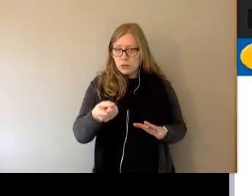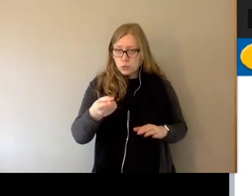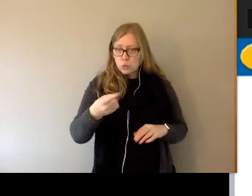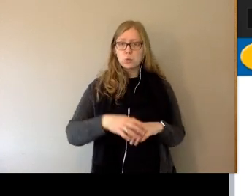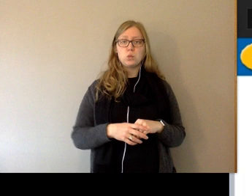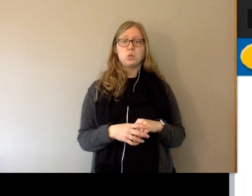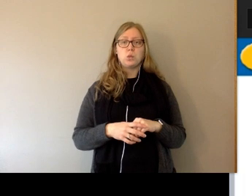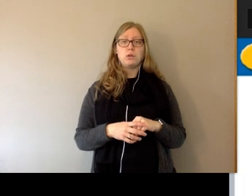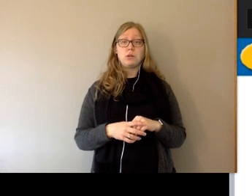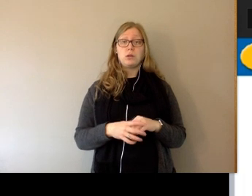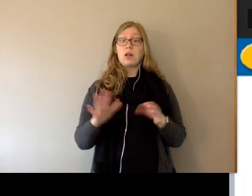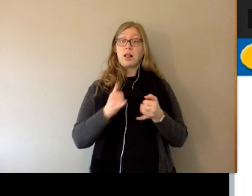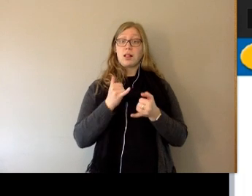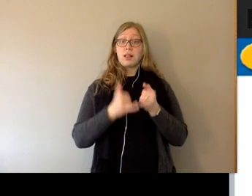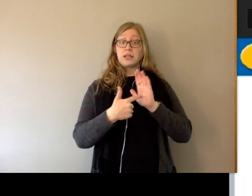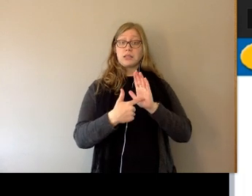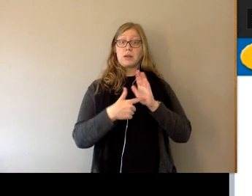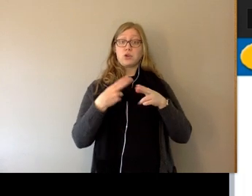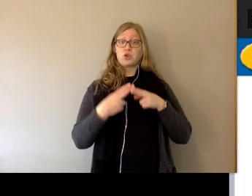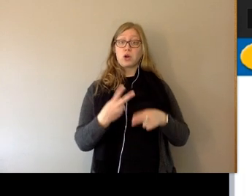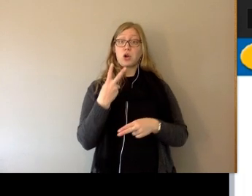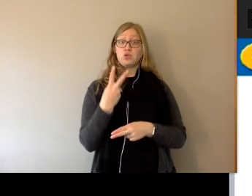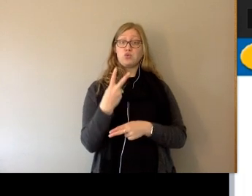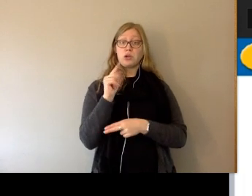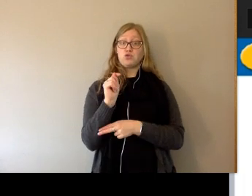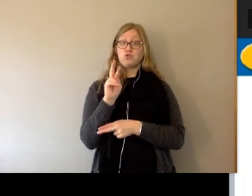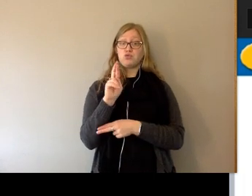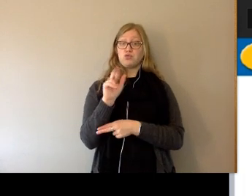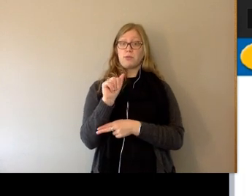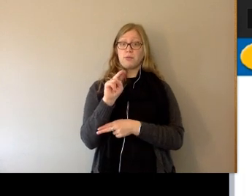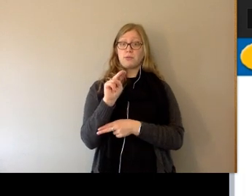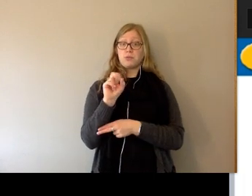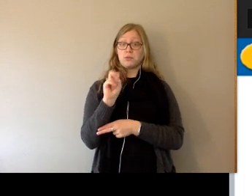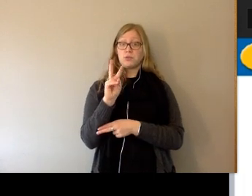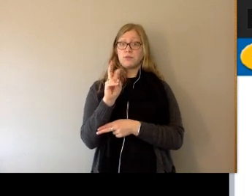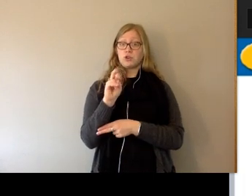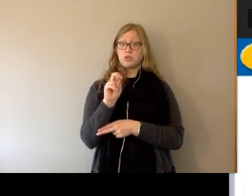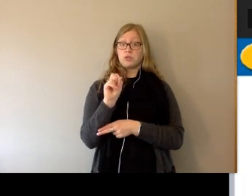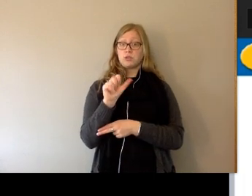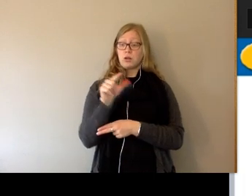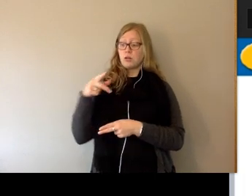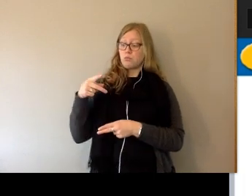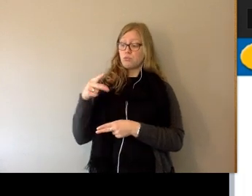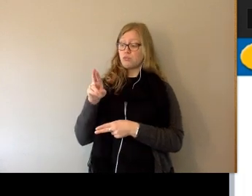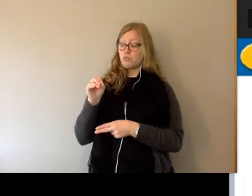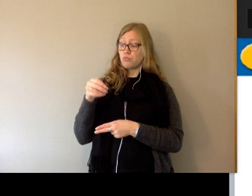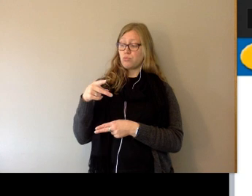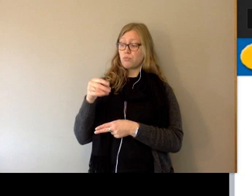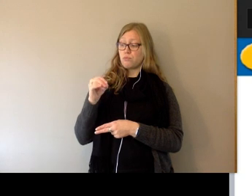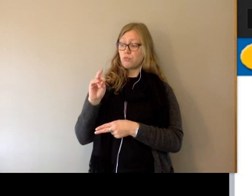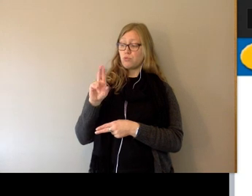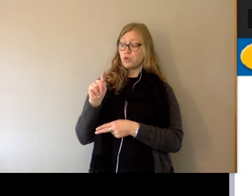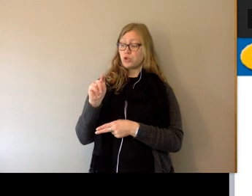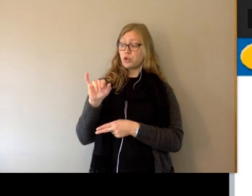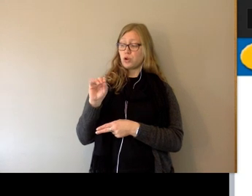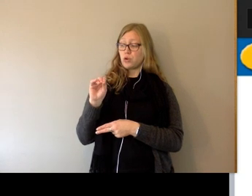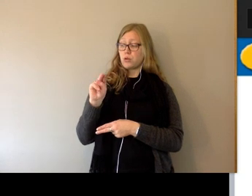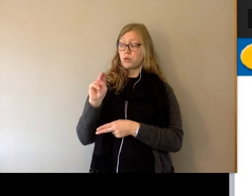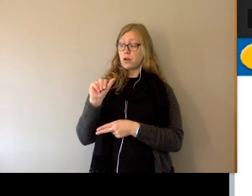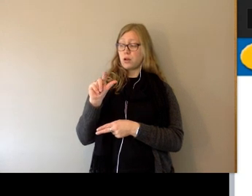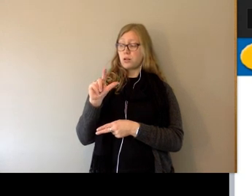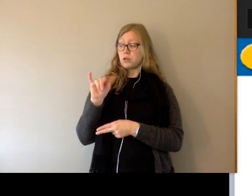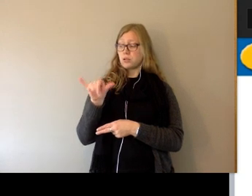the last example is called the two transversal proportionality. And again, you don't have to memorize that. But here's what it says. It says that if